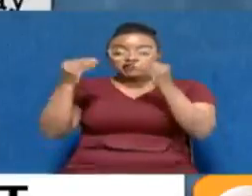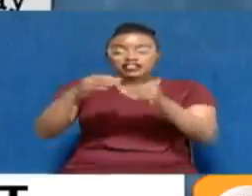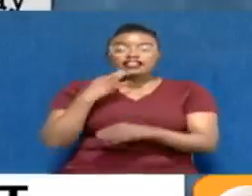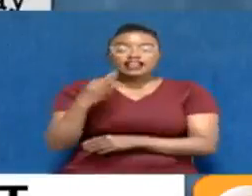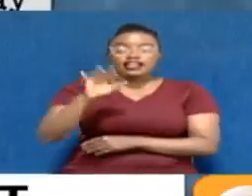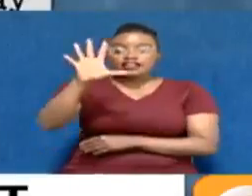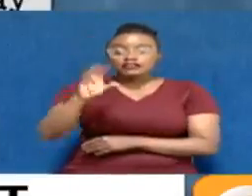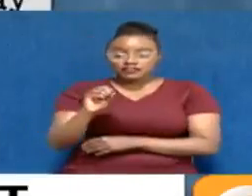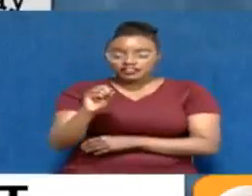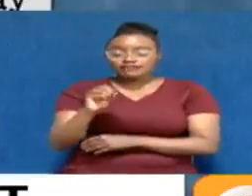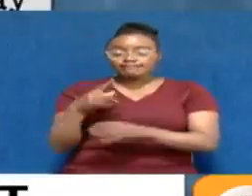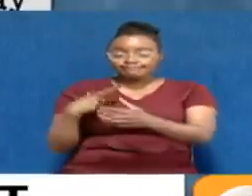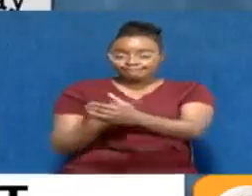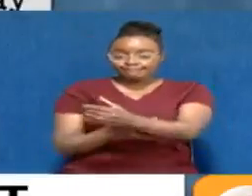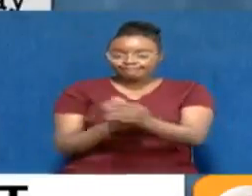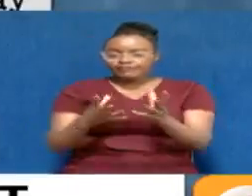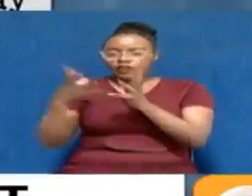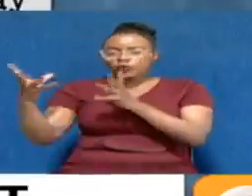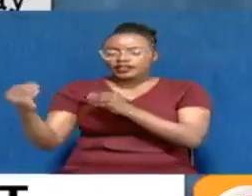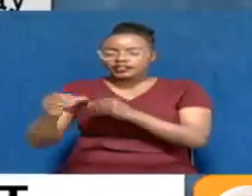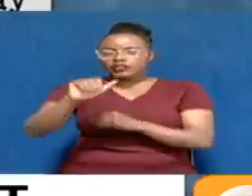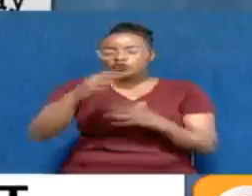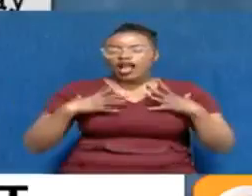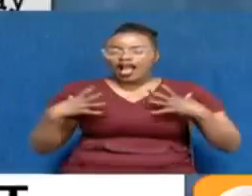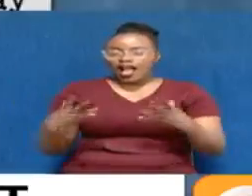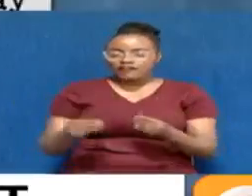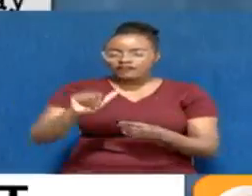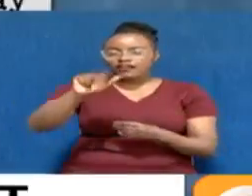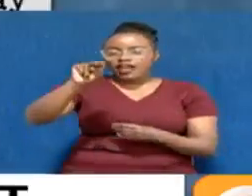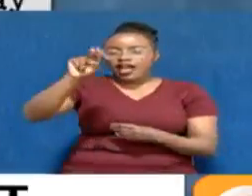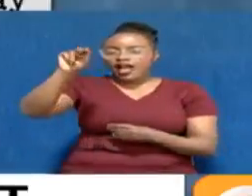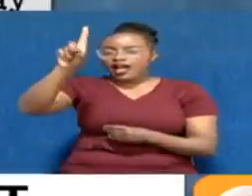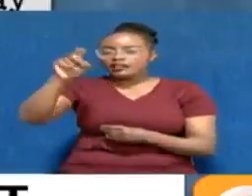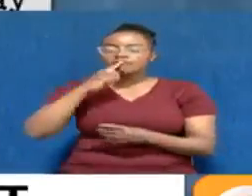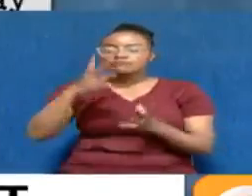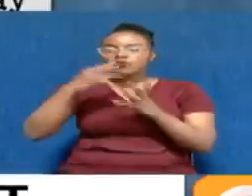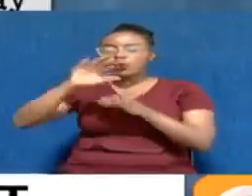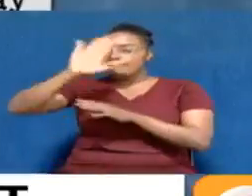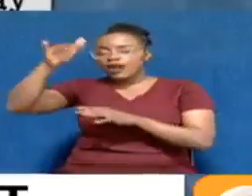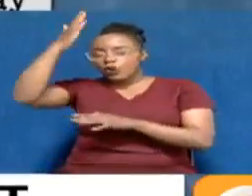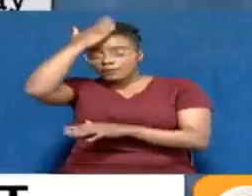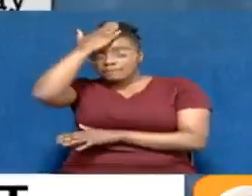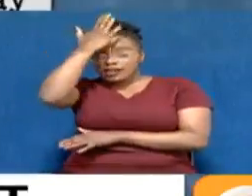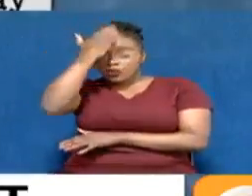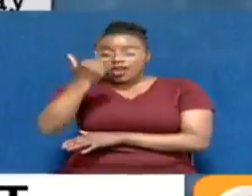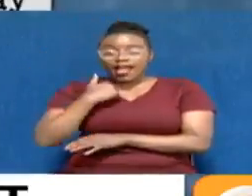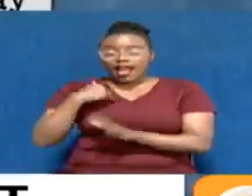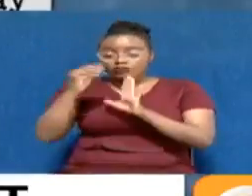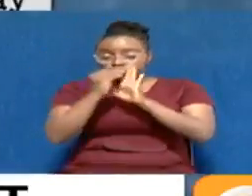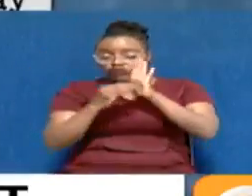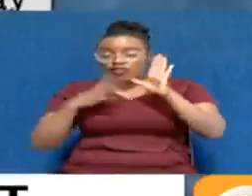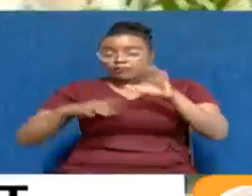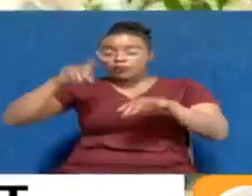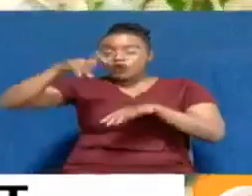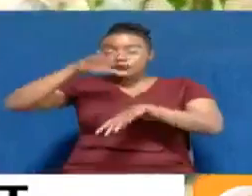the 350 doses. I proceeded to Afya Annex Naskop, where I was told to go back on Monday for the jab, as there was a list of those